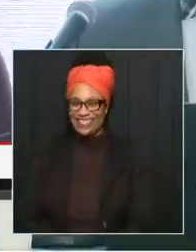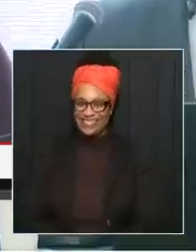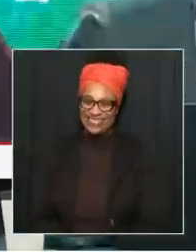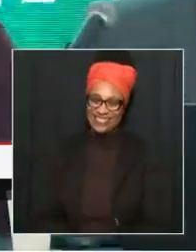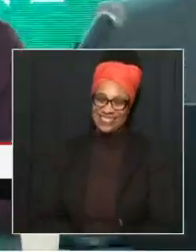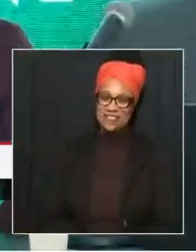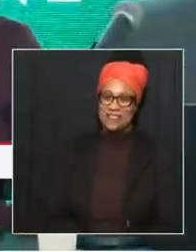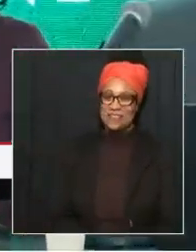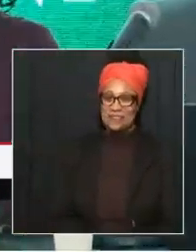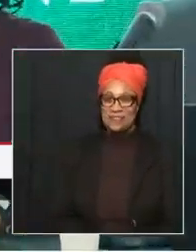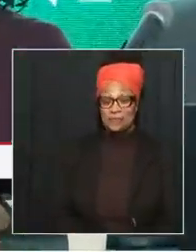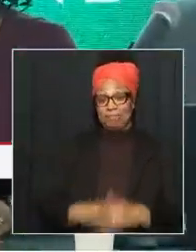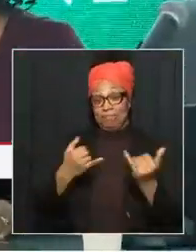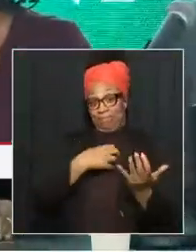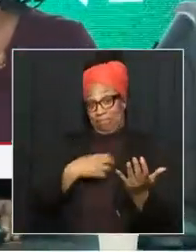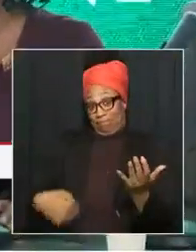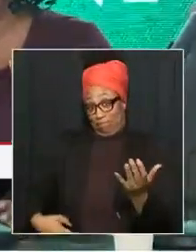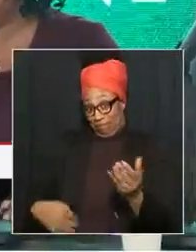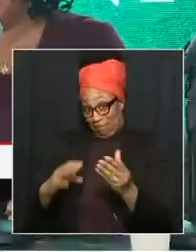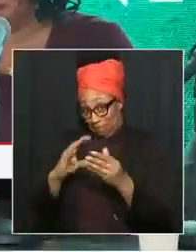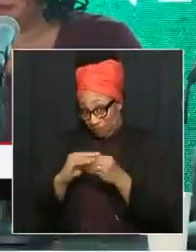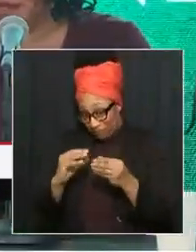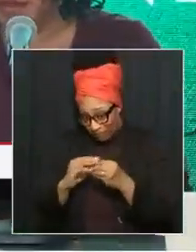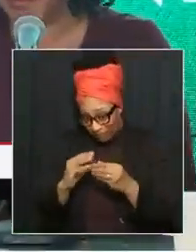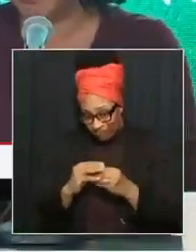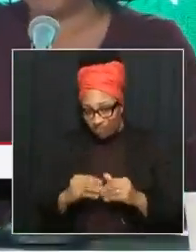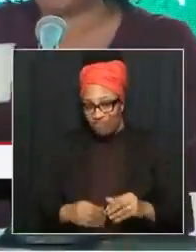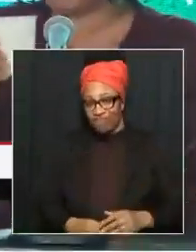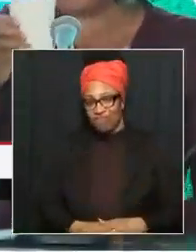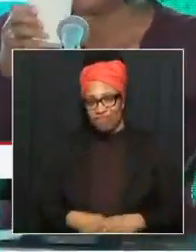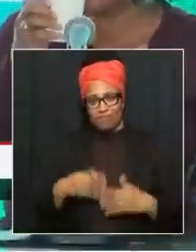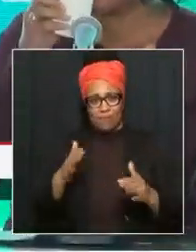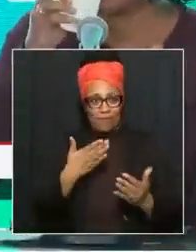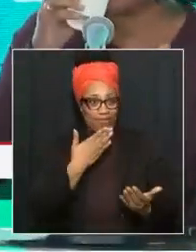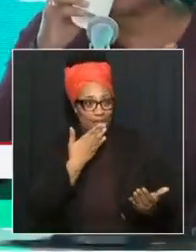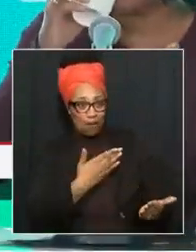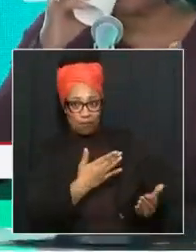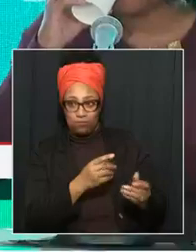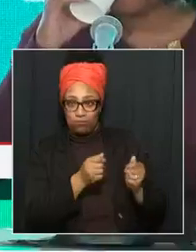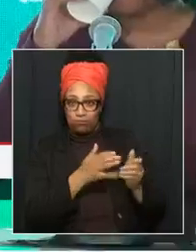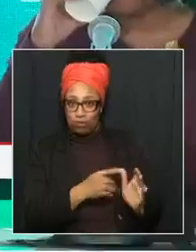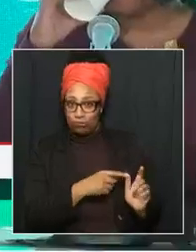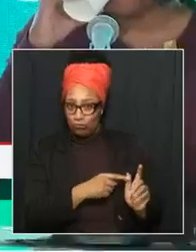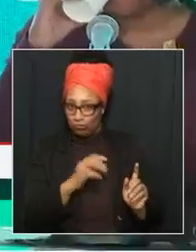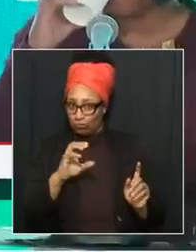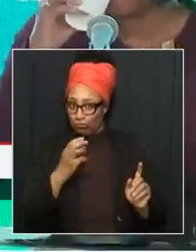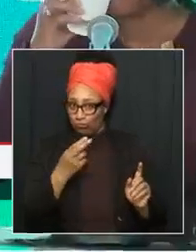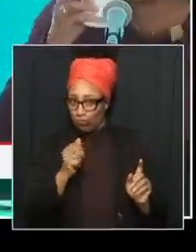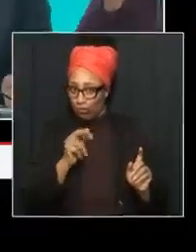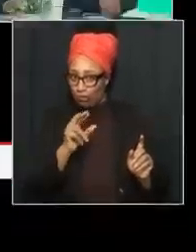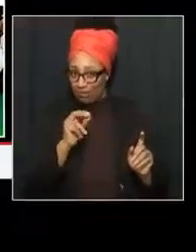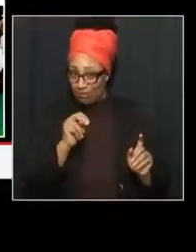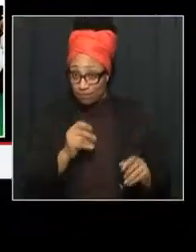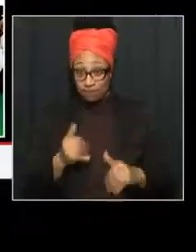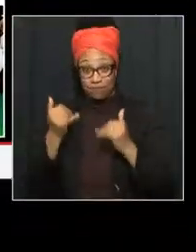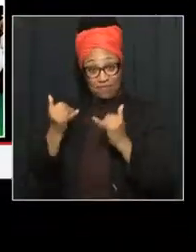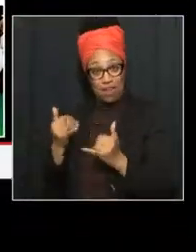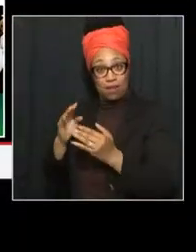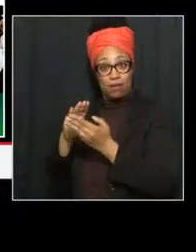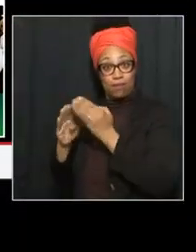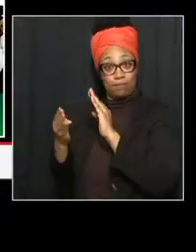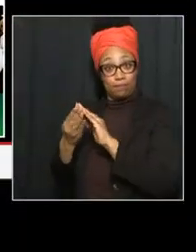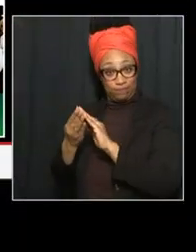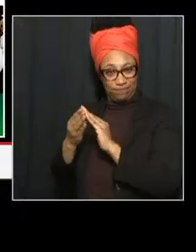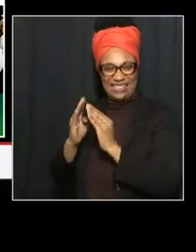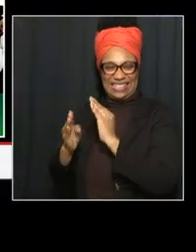And so, thank you, Director. And now I want to introduce our City Administrator, Kevin Donahue, and my Budget